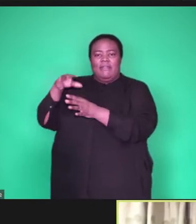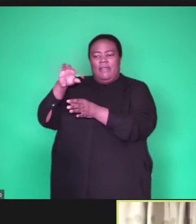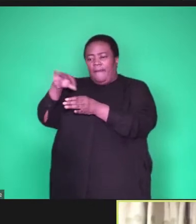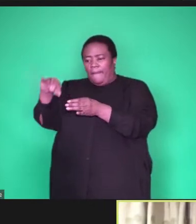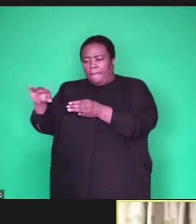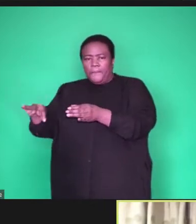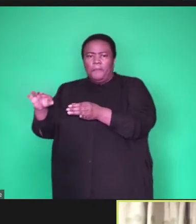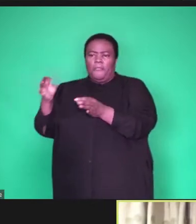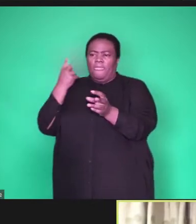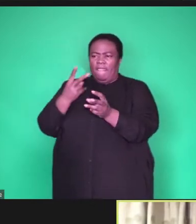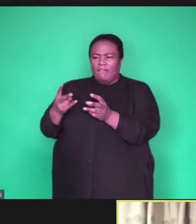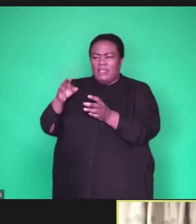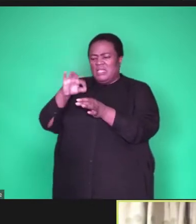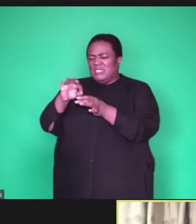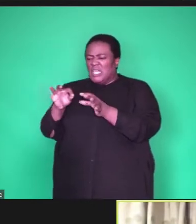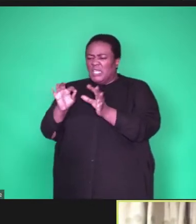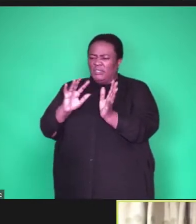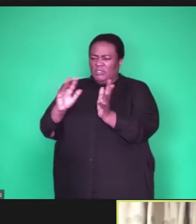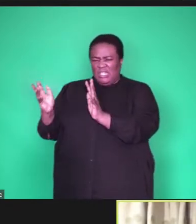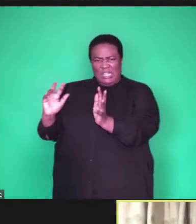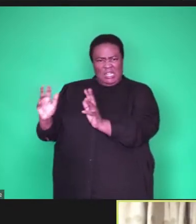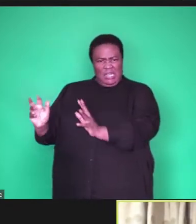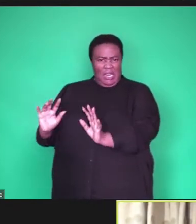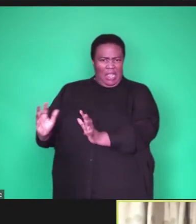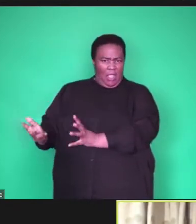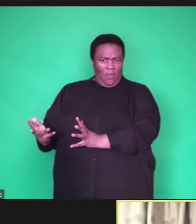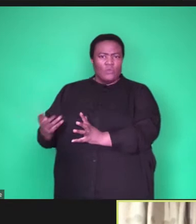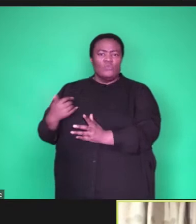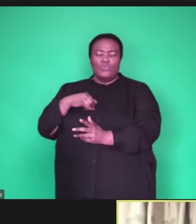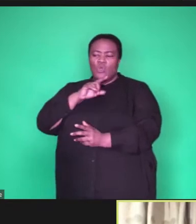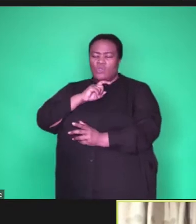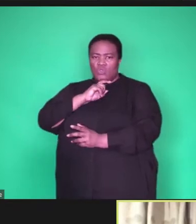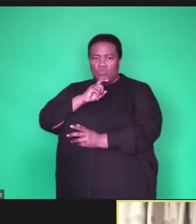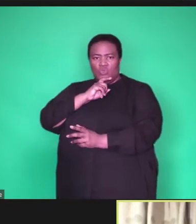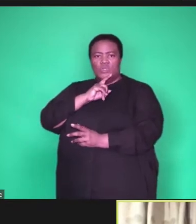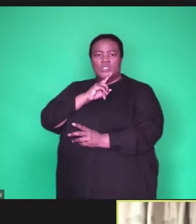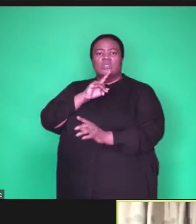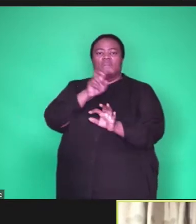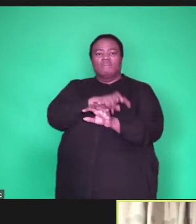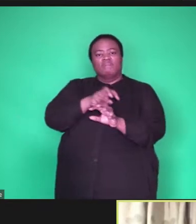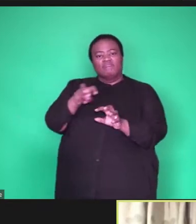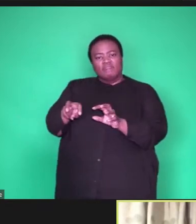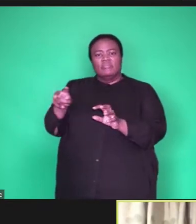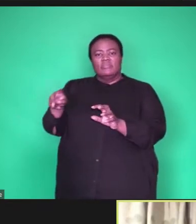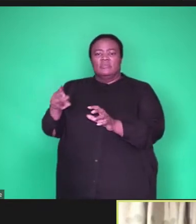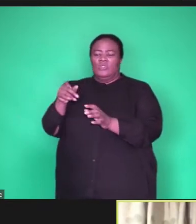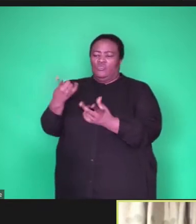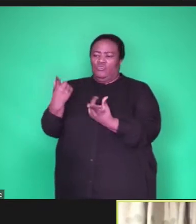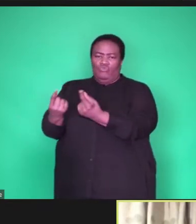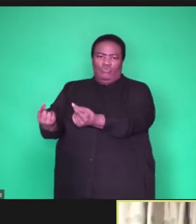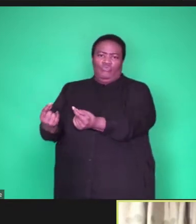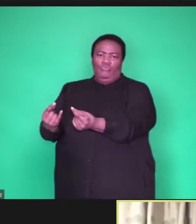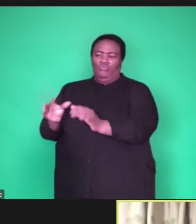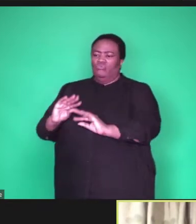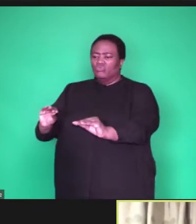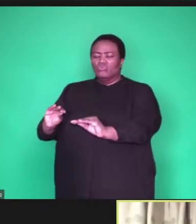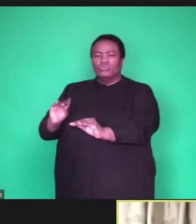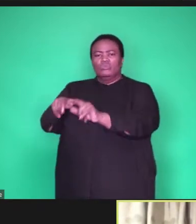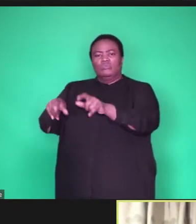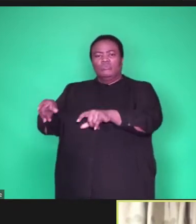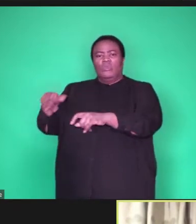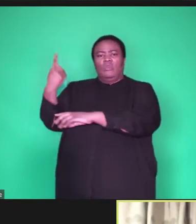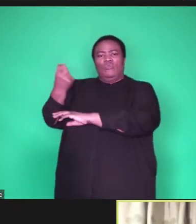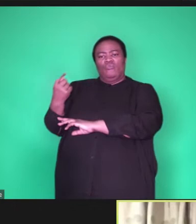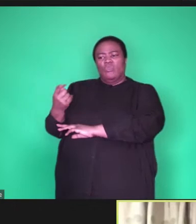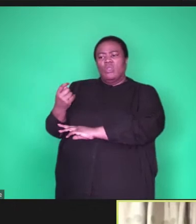resistant seed back in the homestead. So they're using migration and remittances to do that, which is an important resilience factor and allows